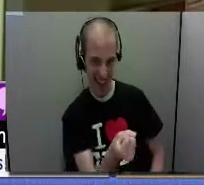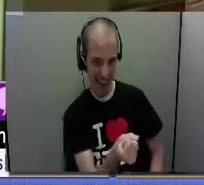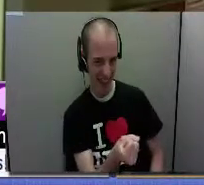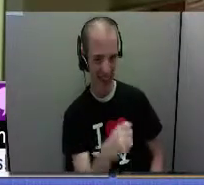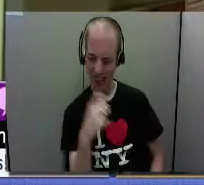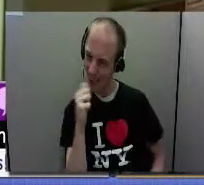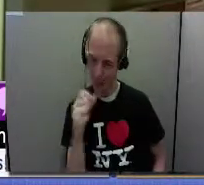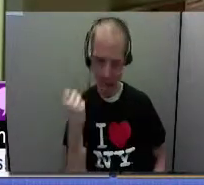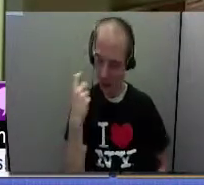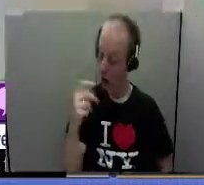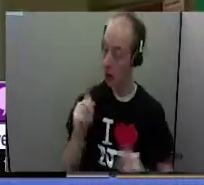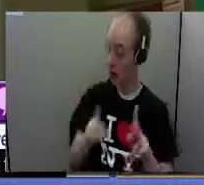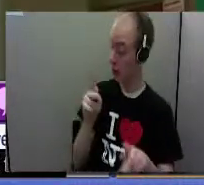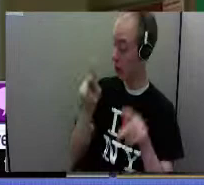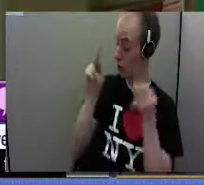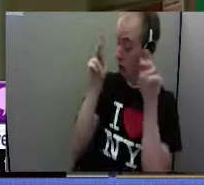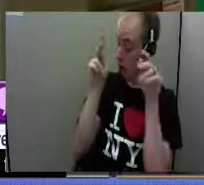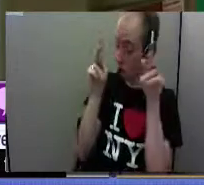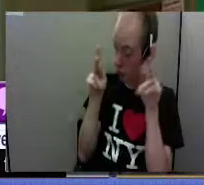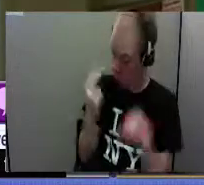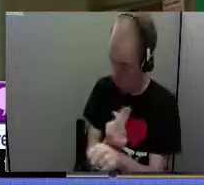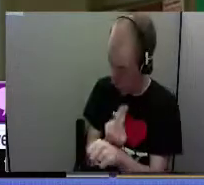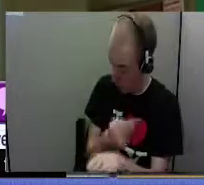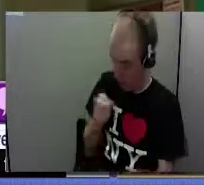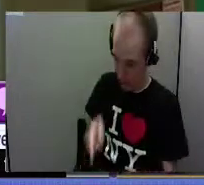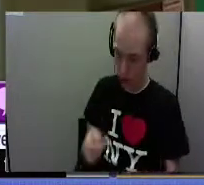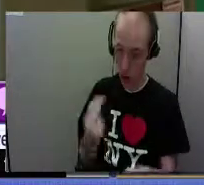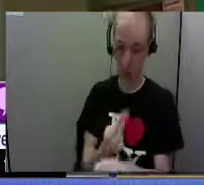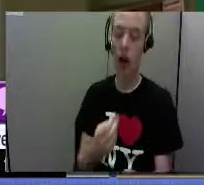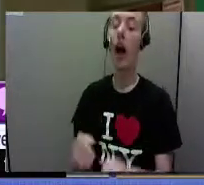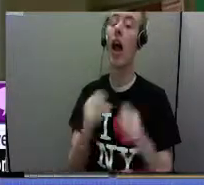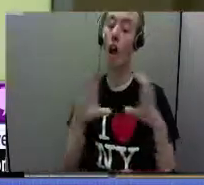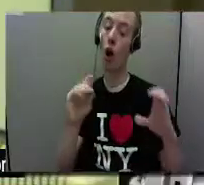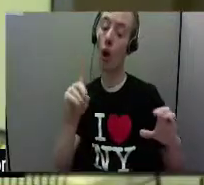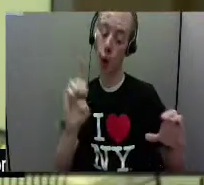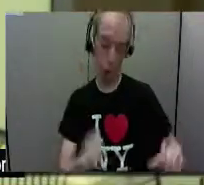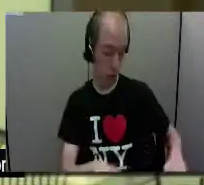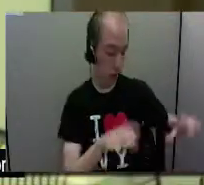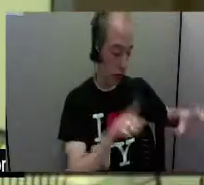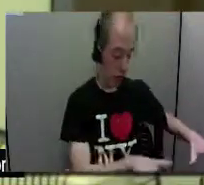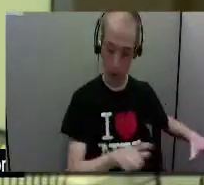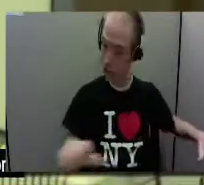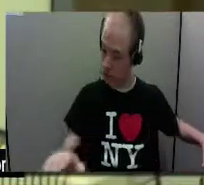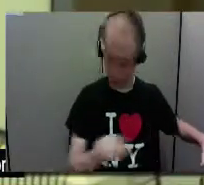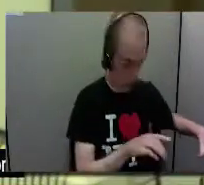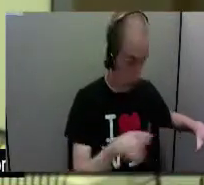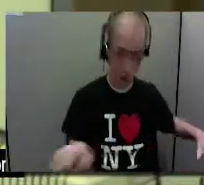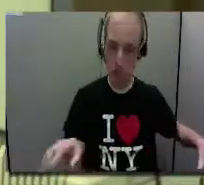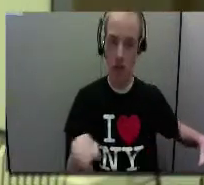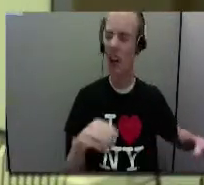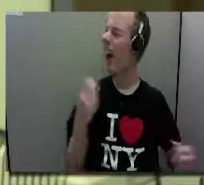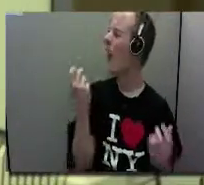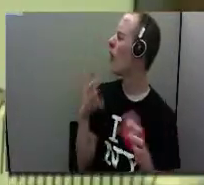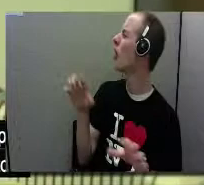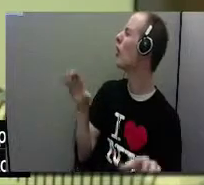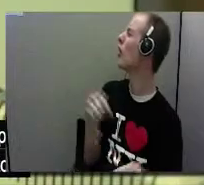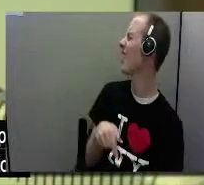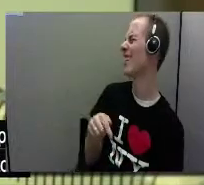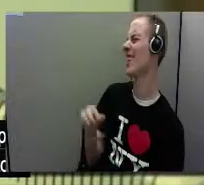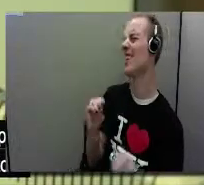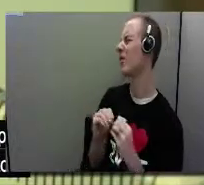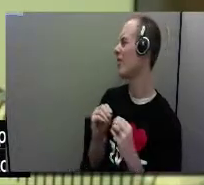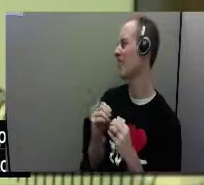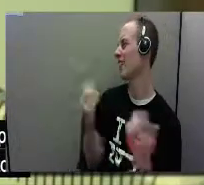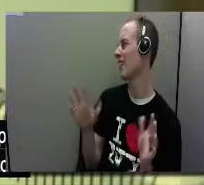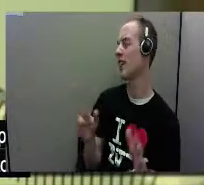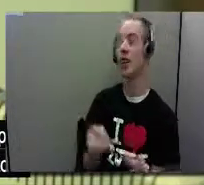using this a long time ago must have a lot of codes right next to them. I don't want to do this anymore. So besides